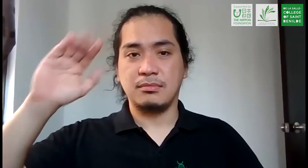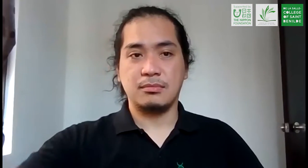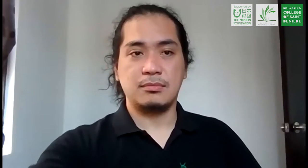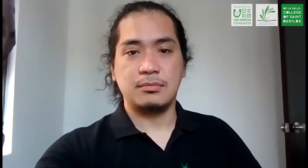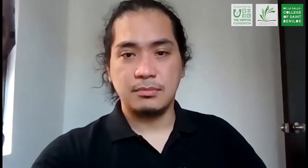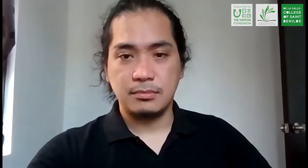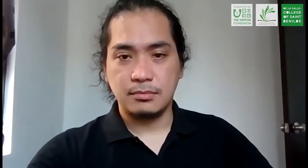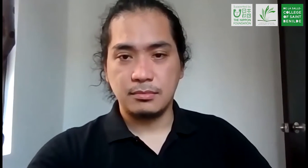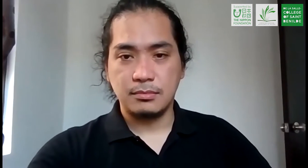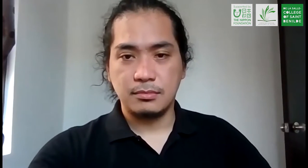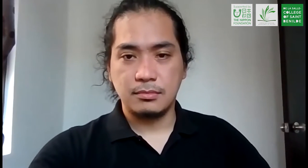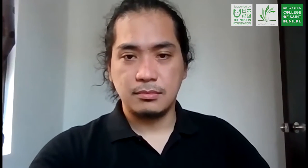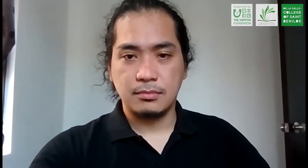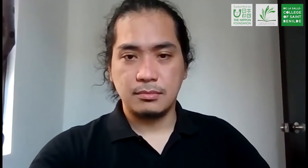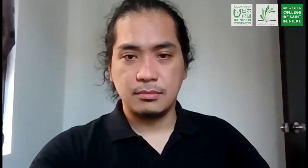Mhm.